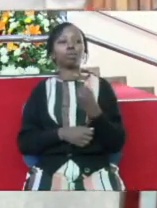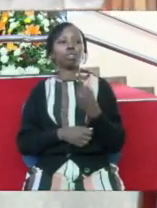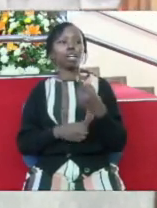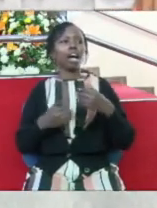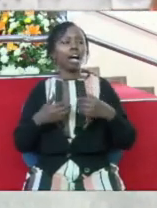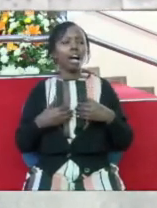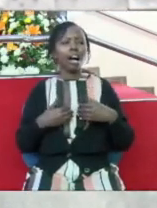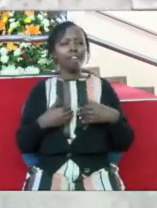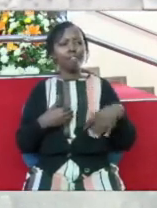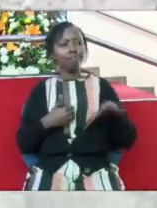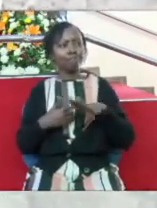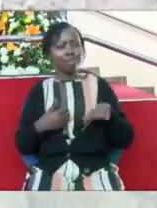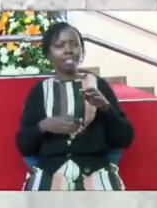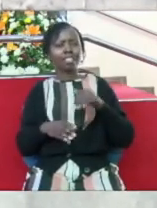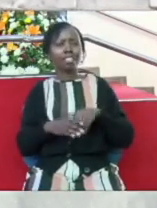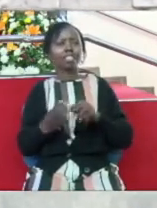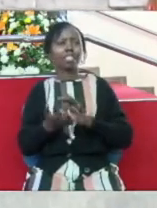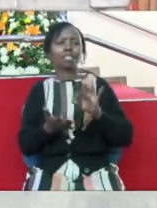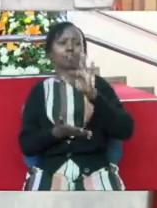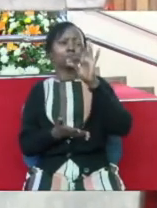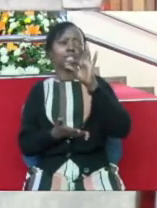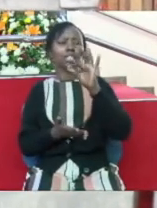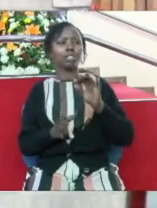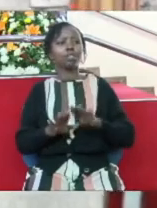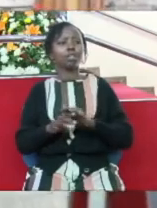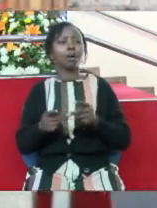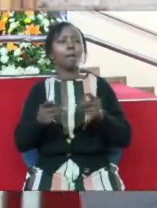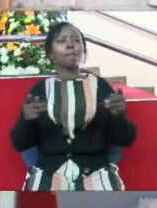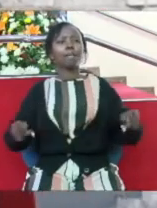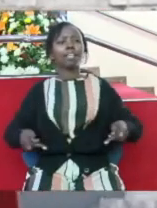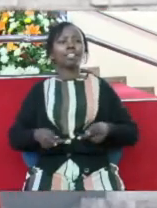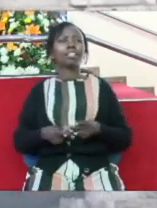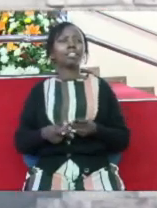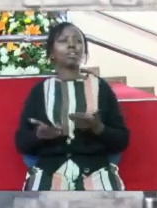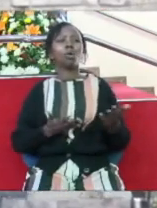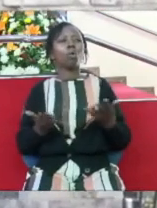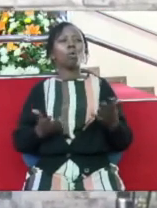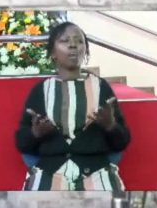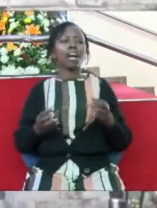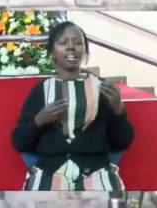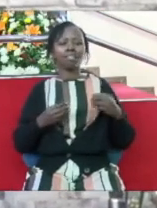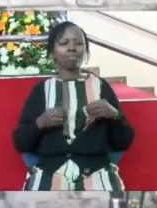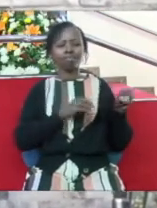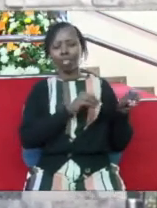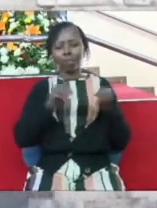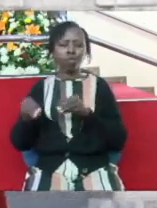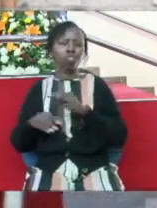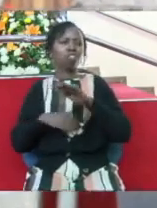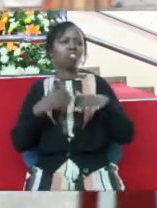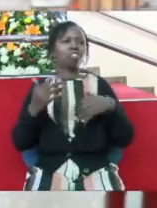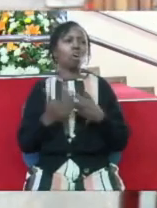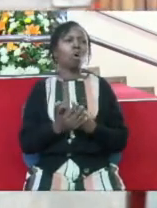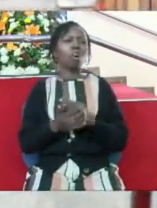Kuna mahali katika ulimwengu wa kiroho. Where you strip yourself of every title. Ni kwamba unayondoa mataji yote kwako. So that as you go